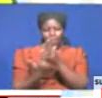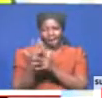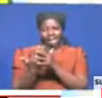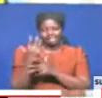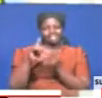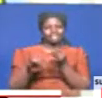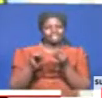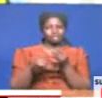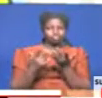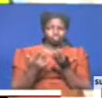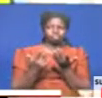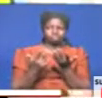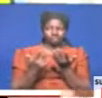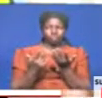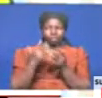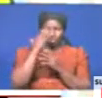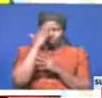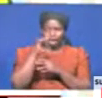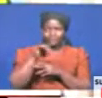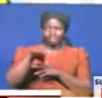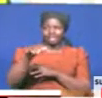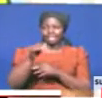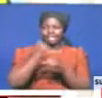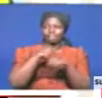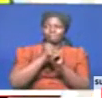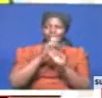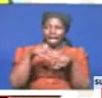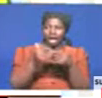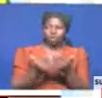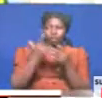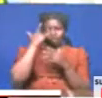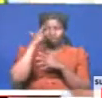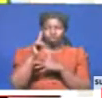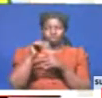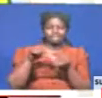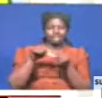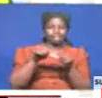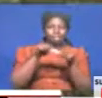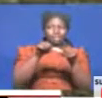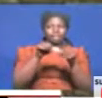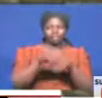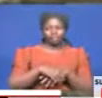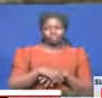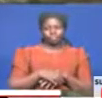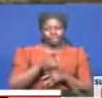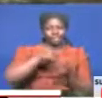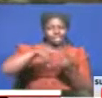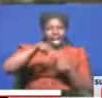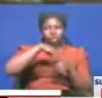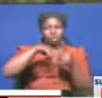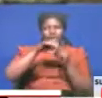closets, because this city is designed for under sustainability, a circular economy. The Konza